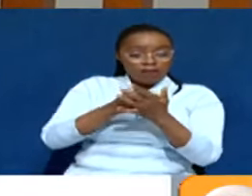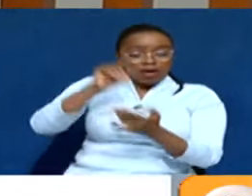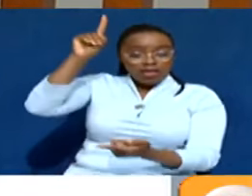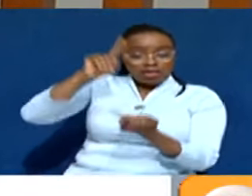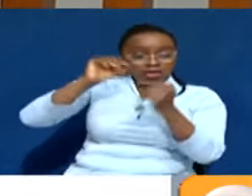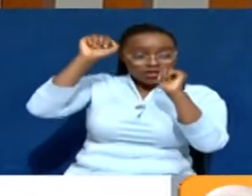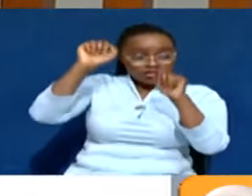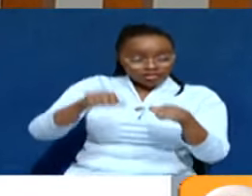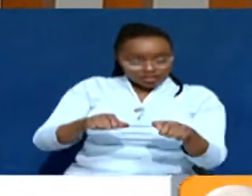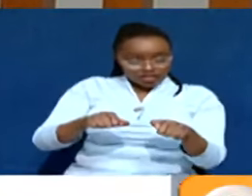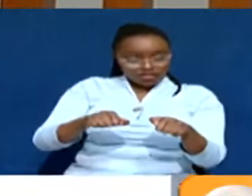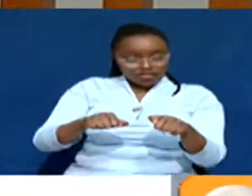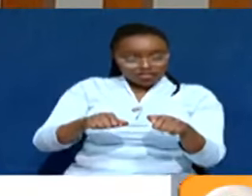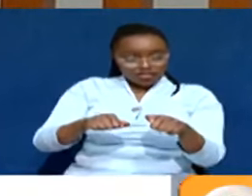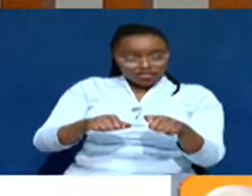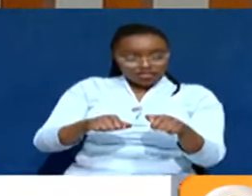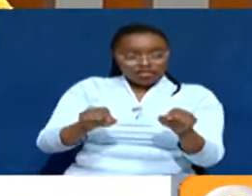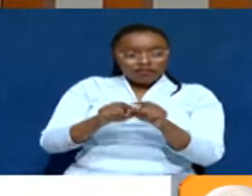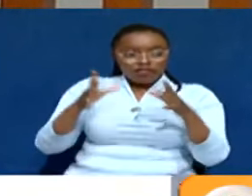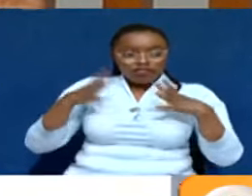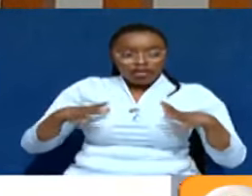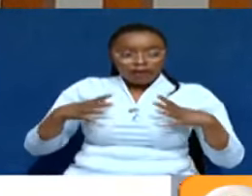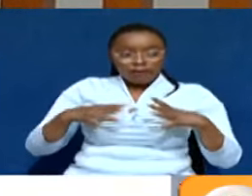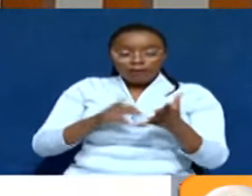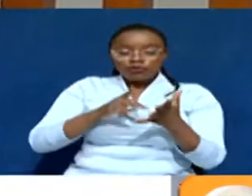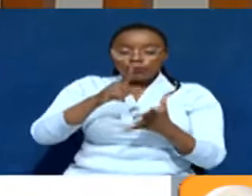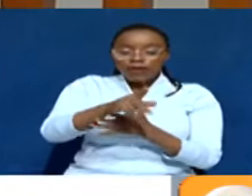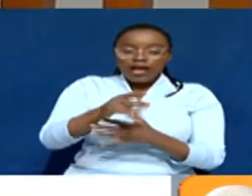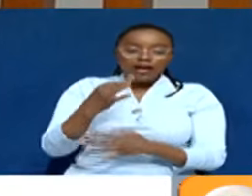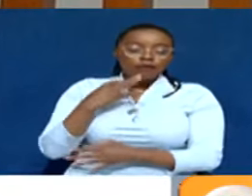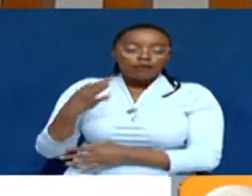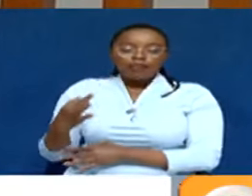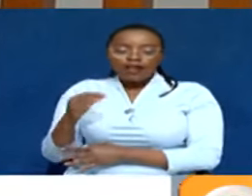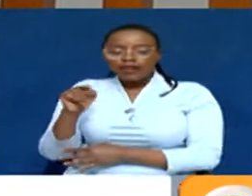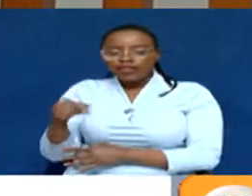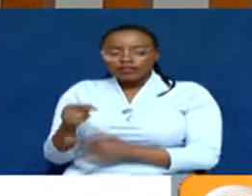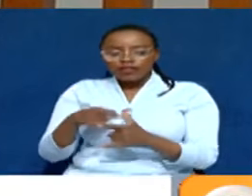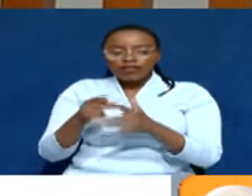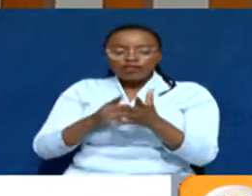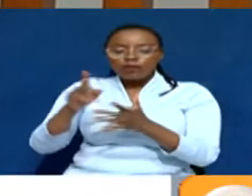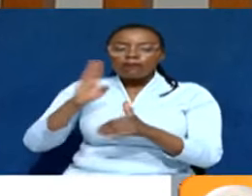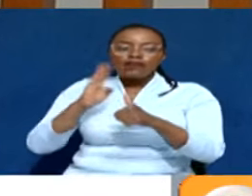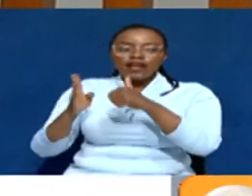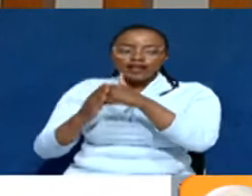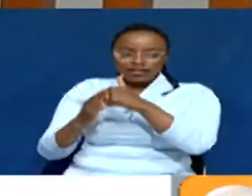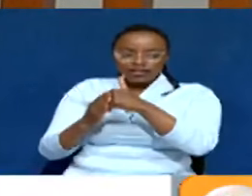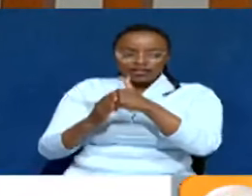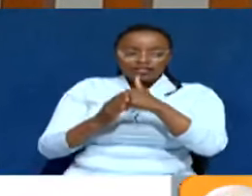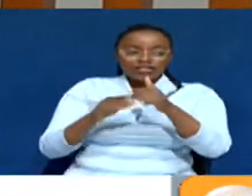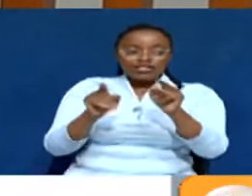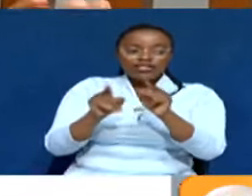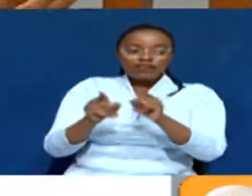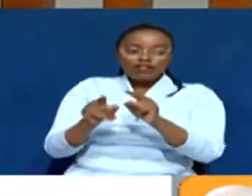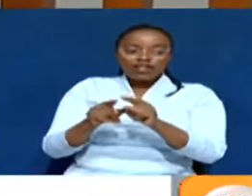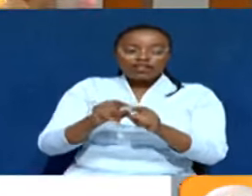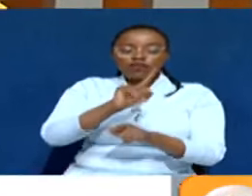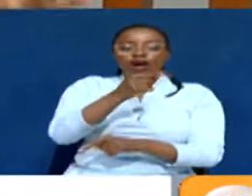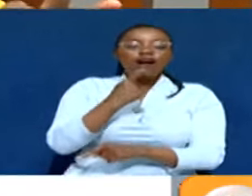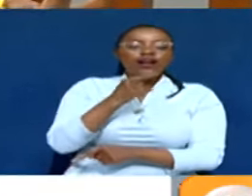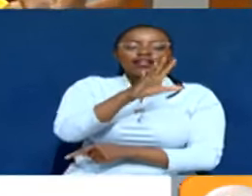punguzwa, Jeff, what was it nunuliwa 300,000? Aende alipo 900. Ate, it's better they